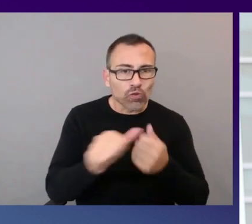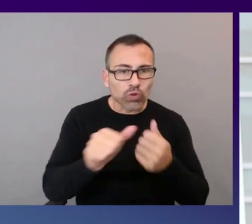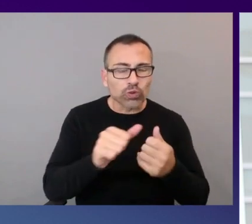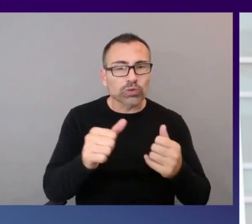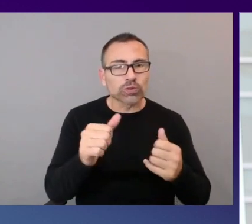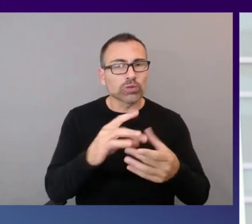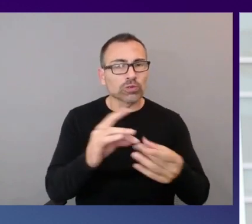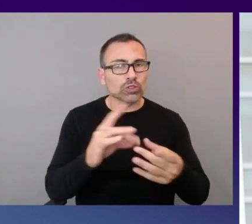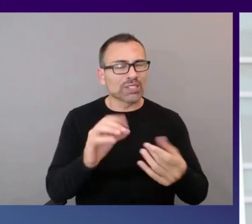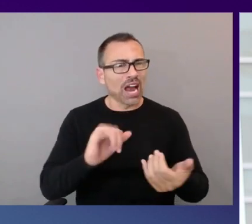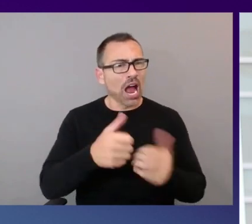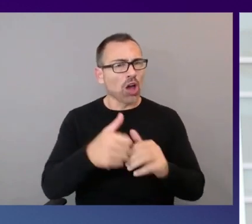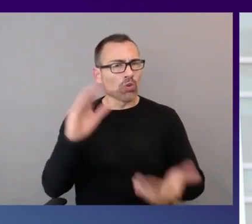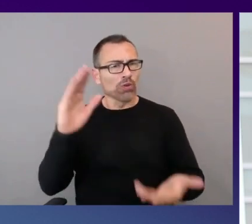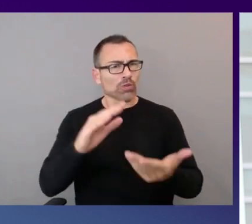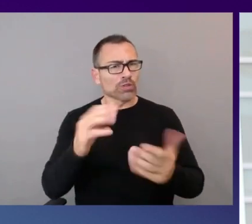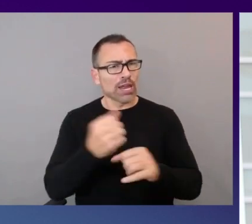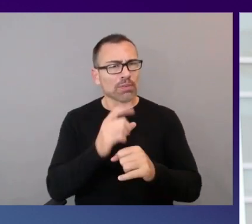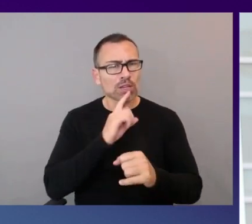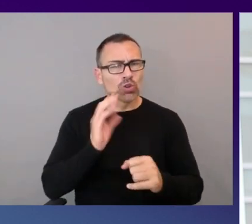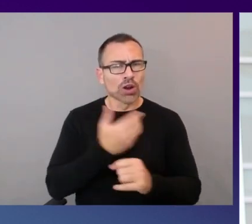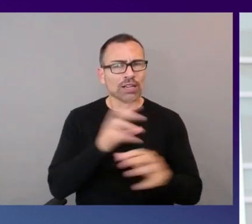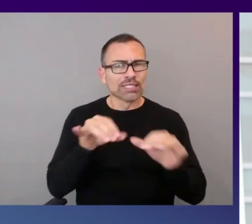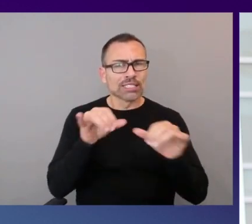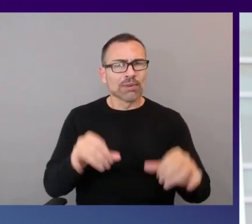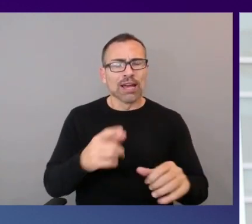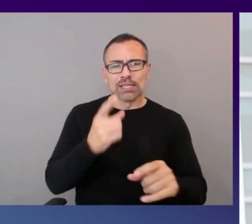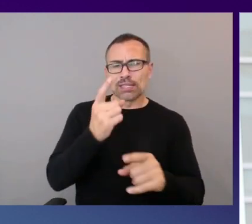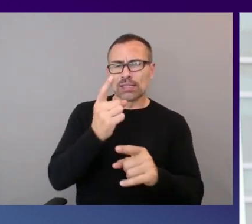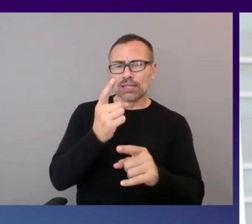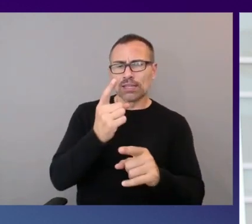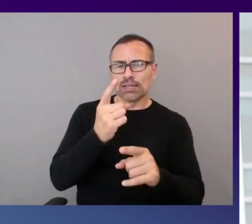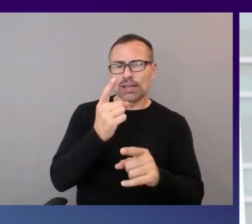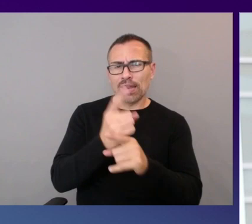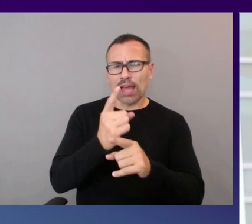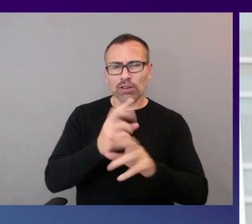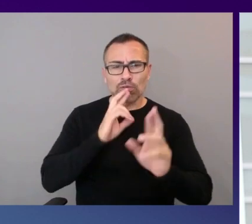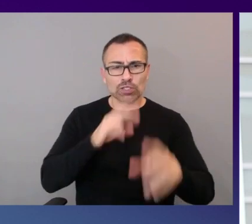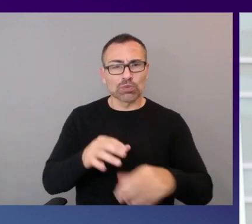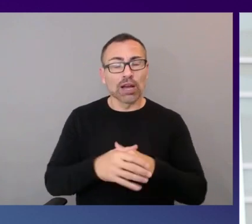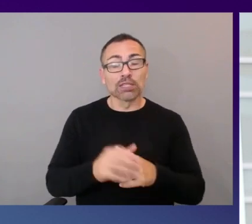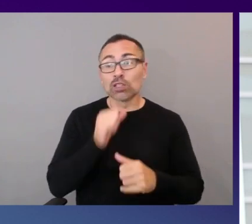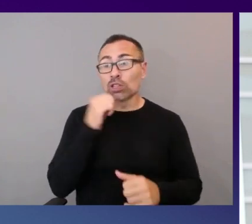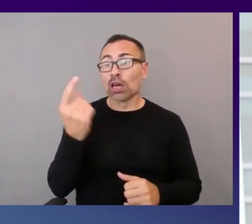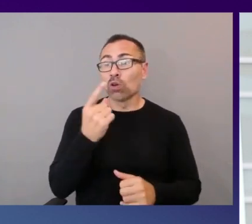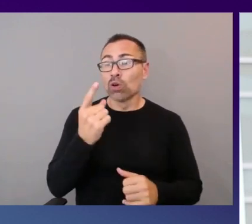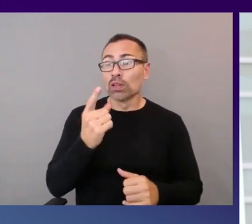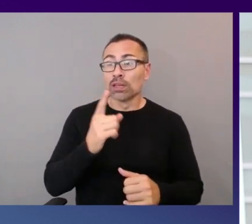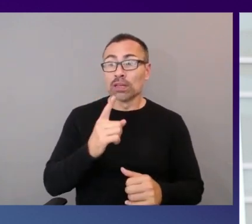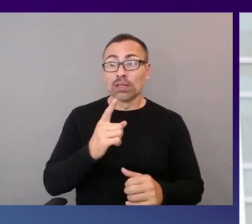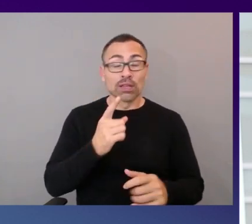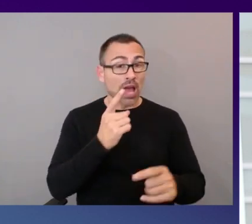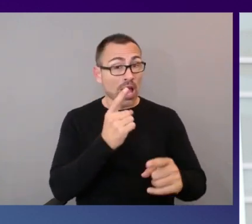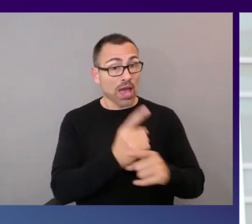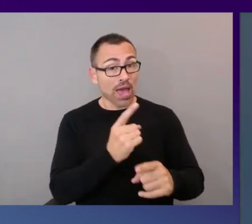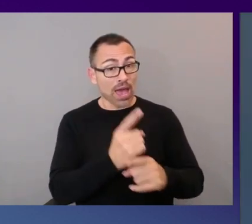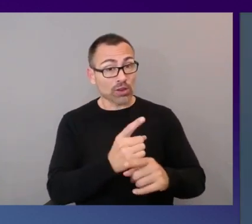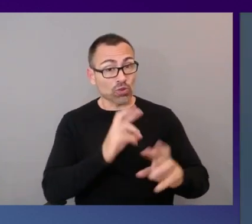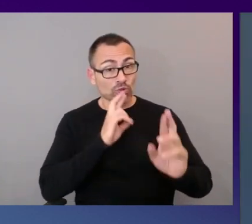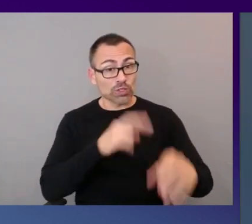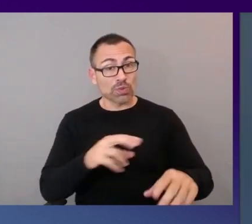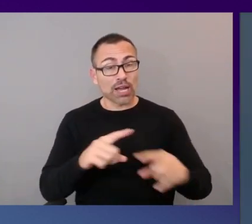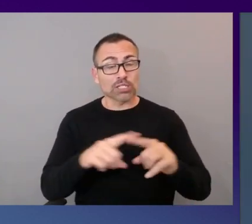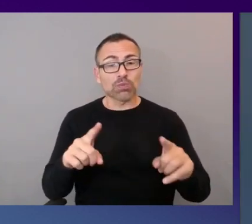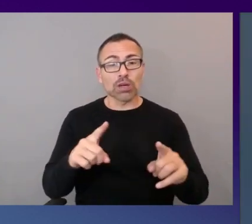the accurate kind of response and not just accurate data and response that is being created, but